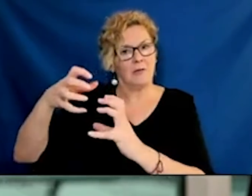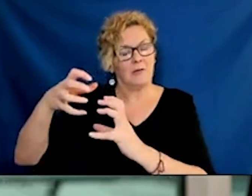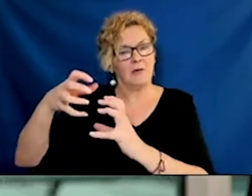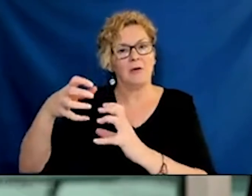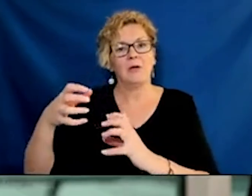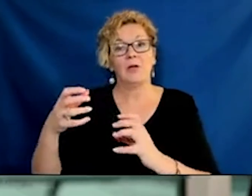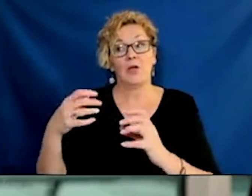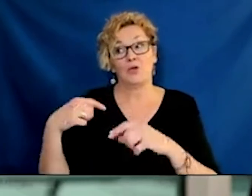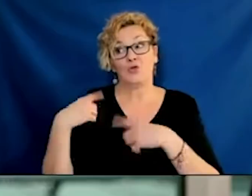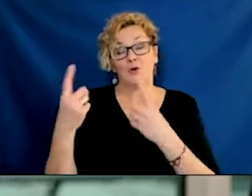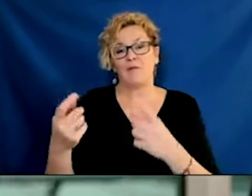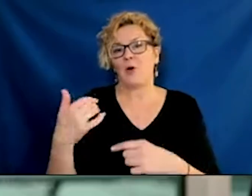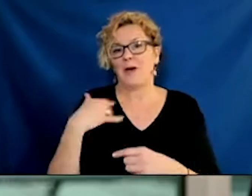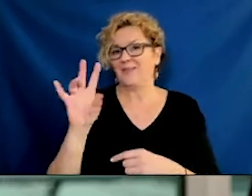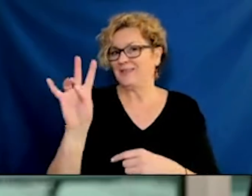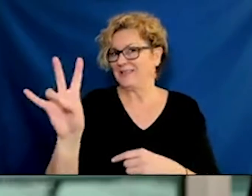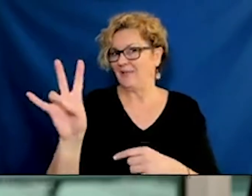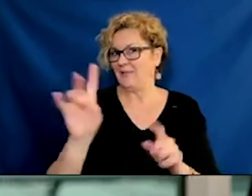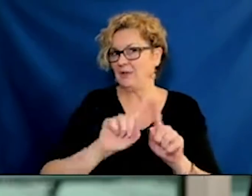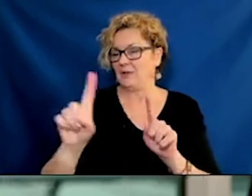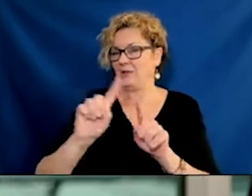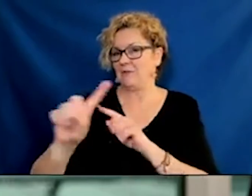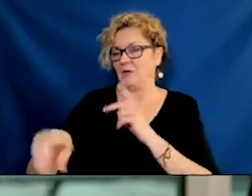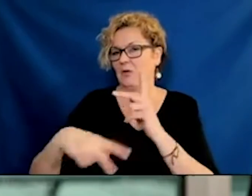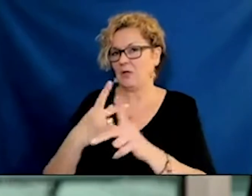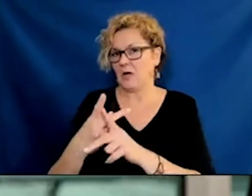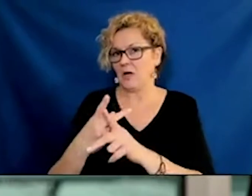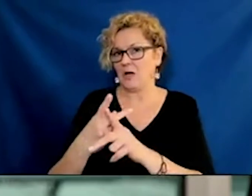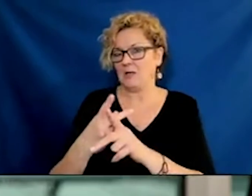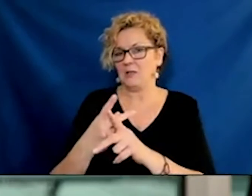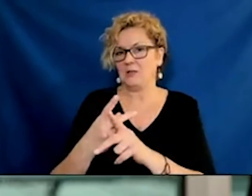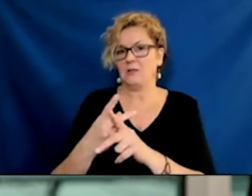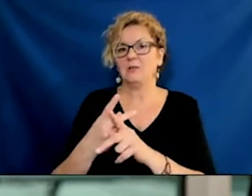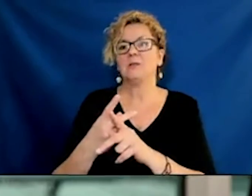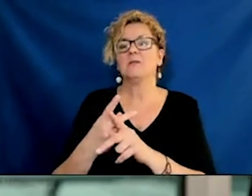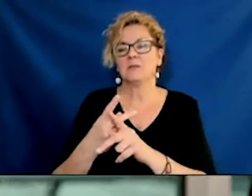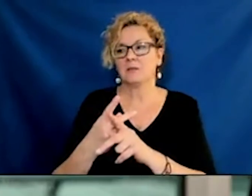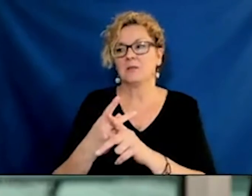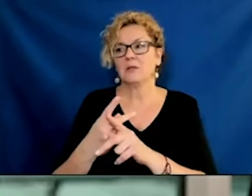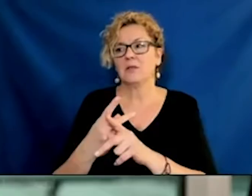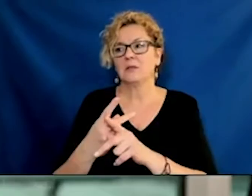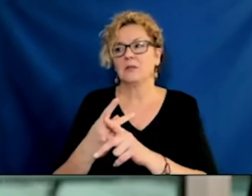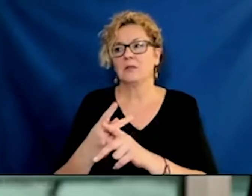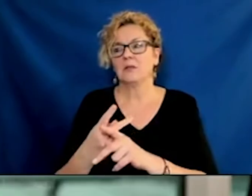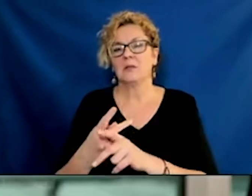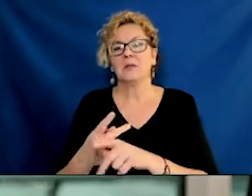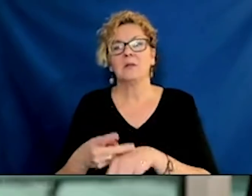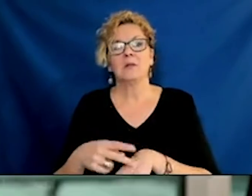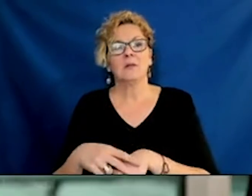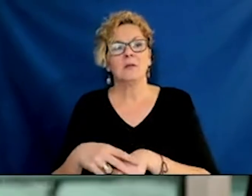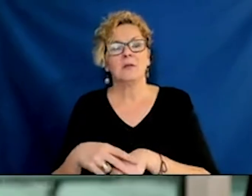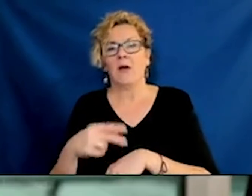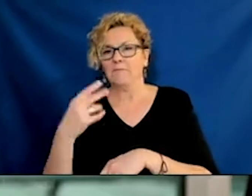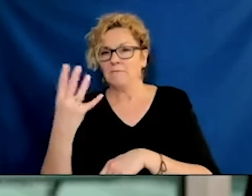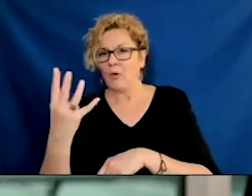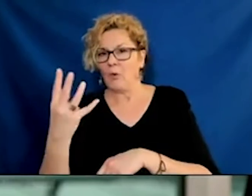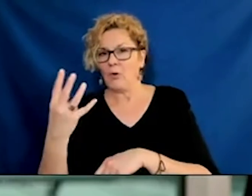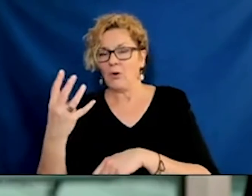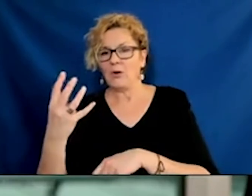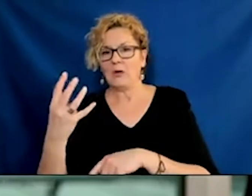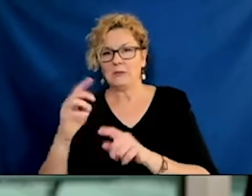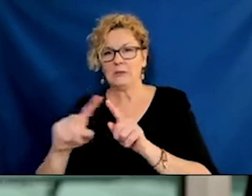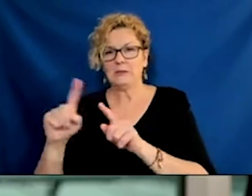B1.17, and we have 4 of the variant associated with South Africa. 2 of them are